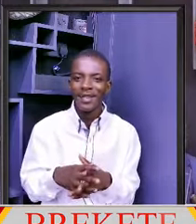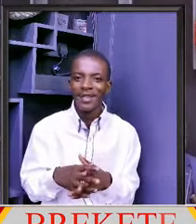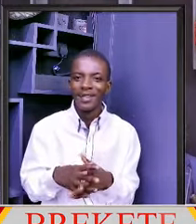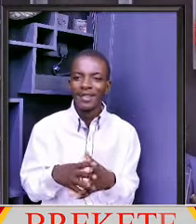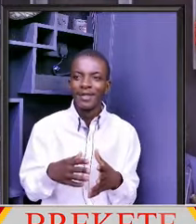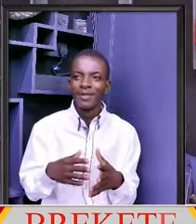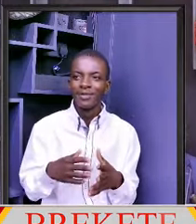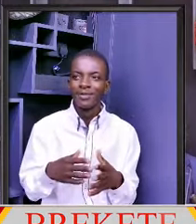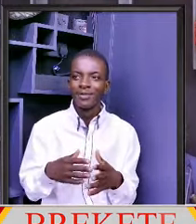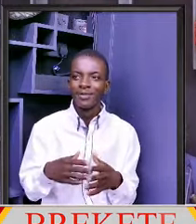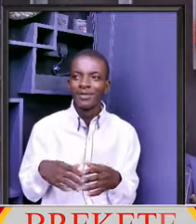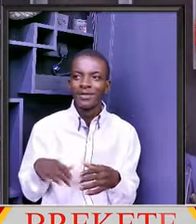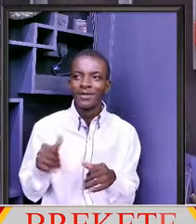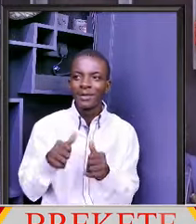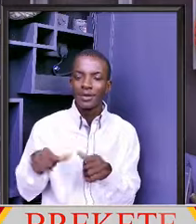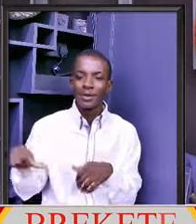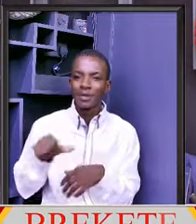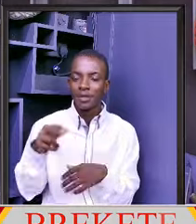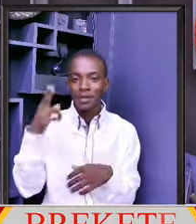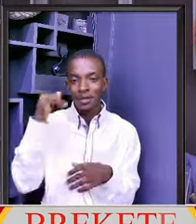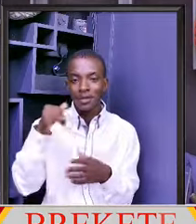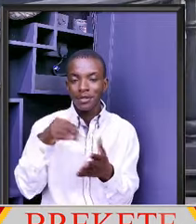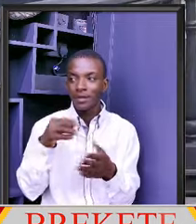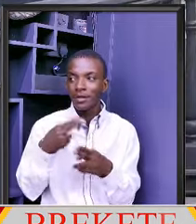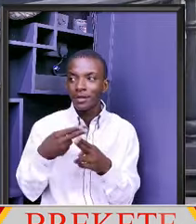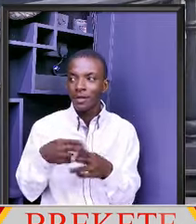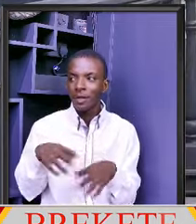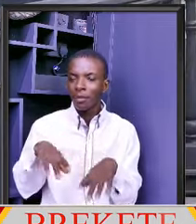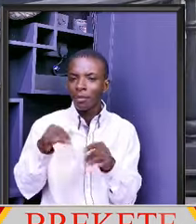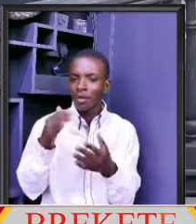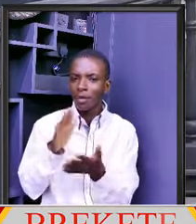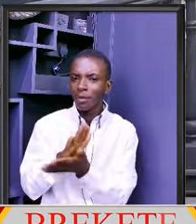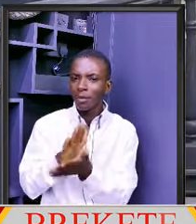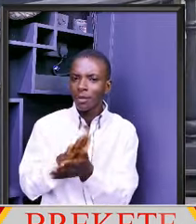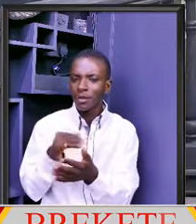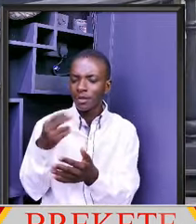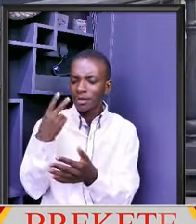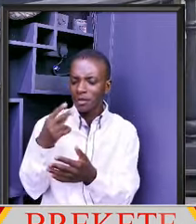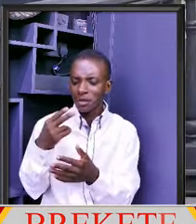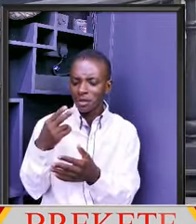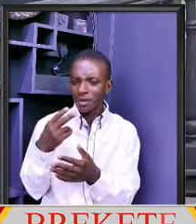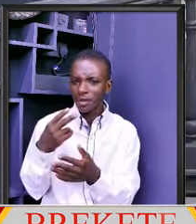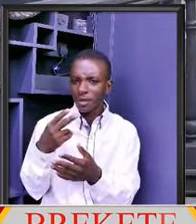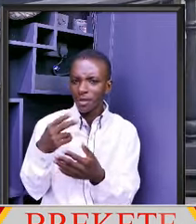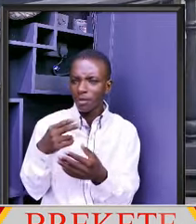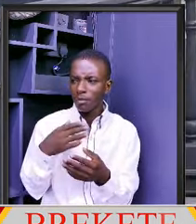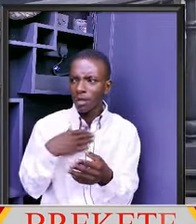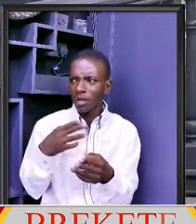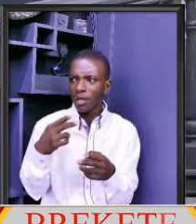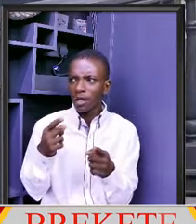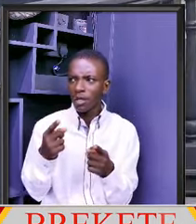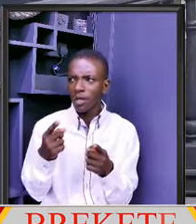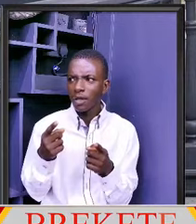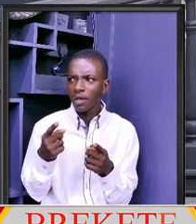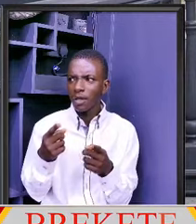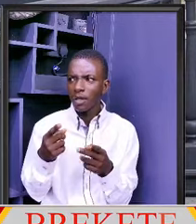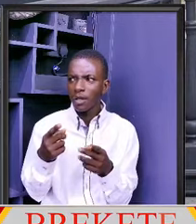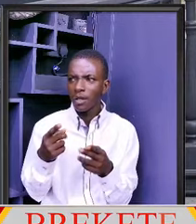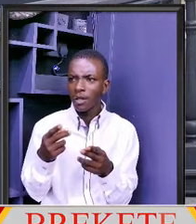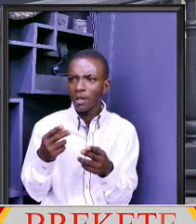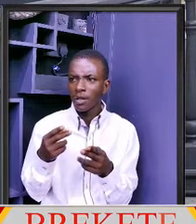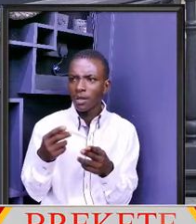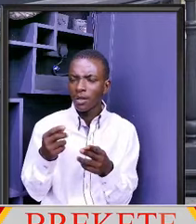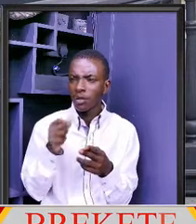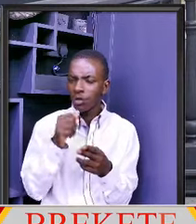president. My ordinary president. Everybody denying name. Yes, sir. I picked the paper. I looked at it. I said, my name is not written correctly,